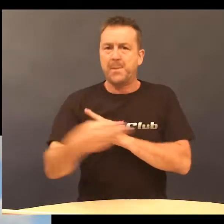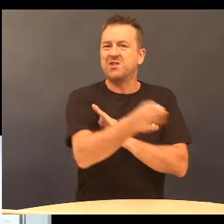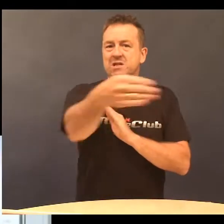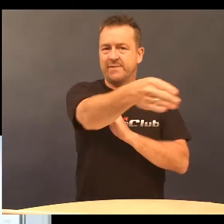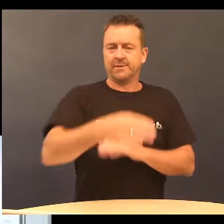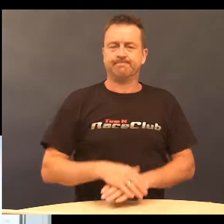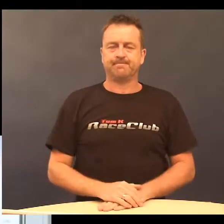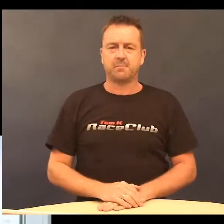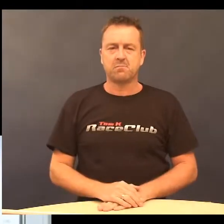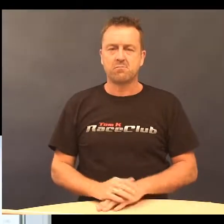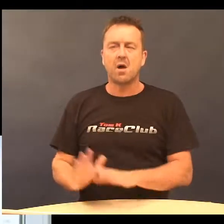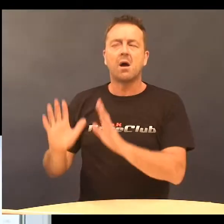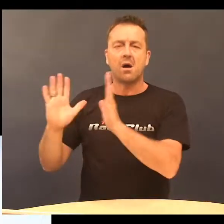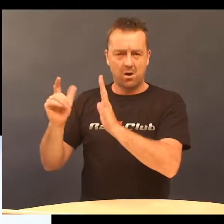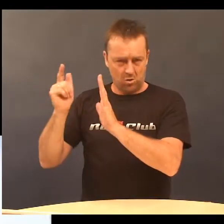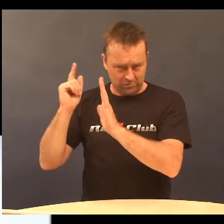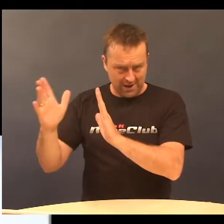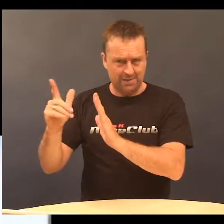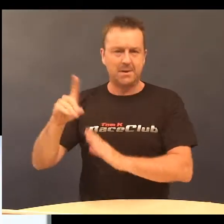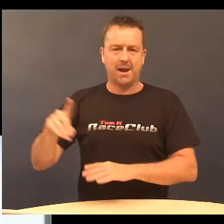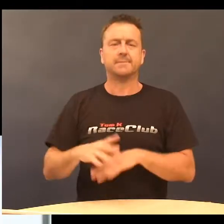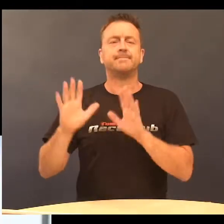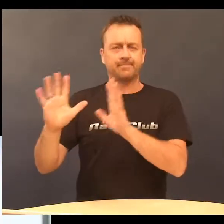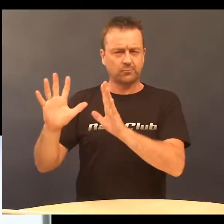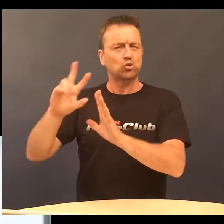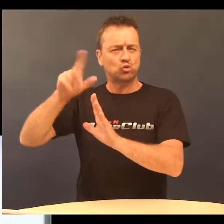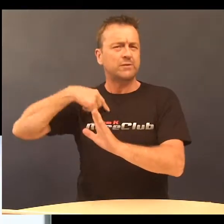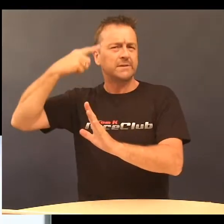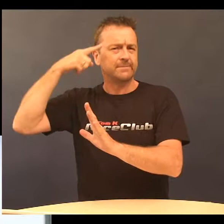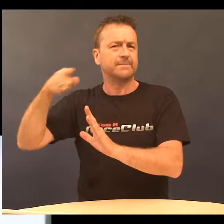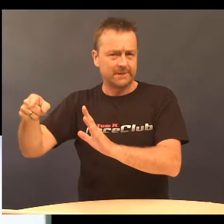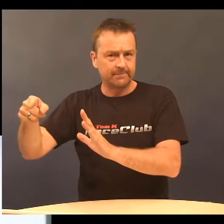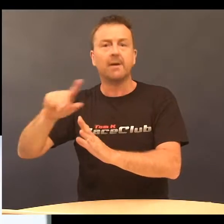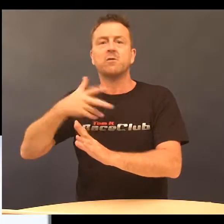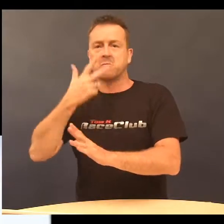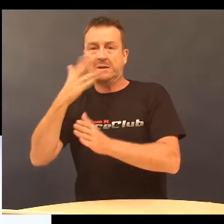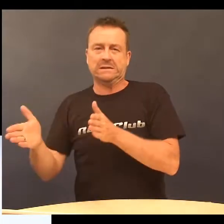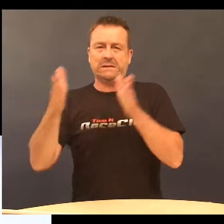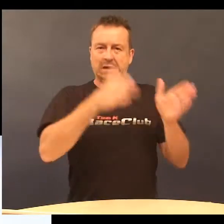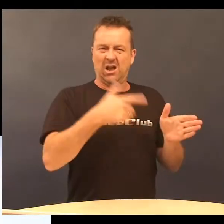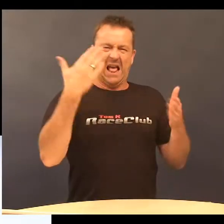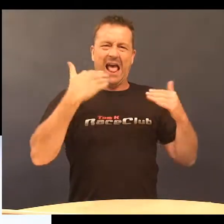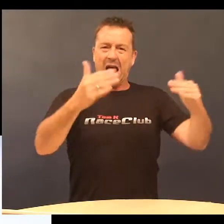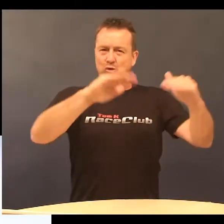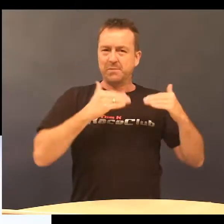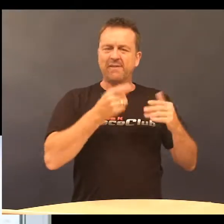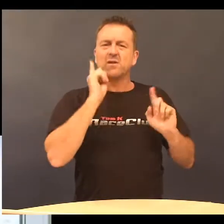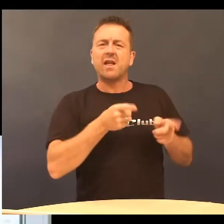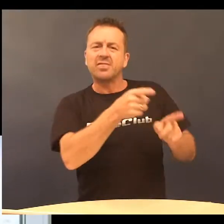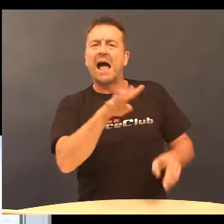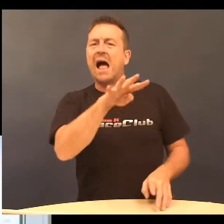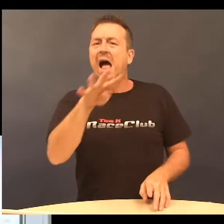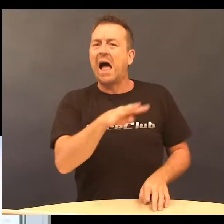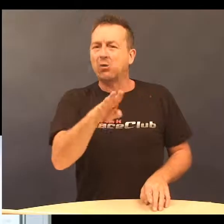corners. Thanks, Pierre. So, now that that's clear, we're going to have a closer look at the aerodynamics of the